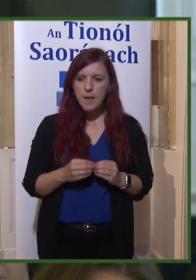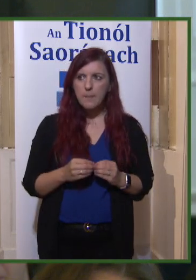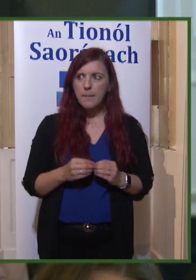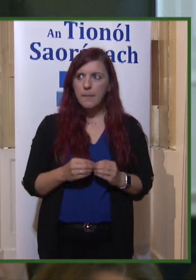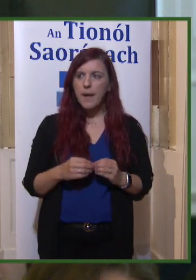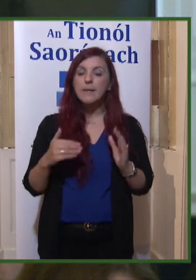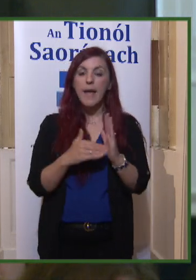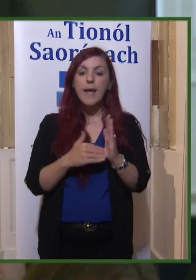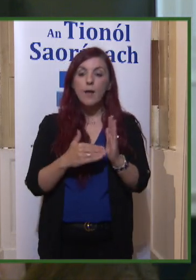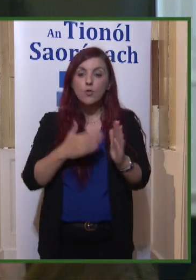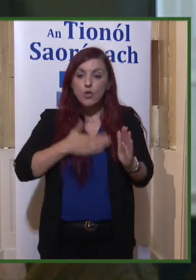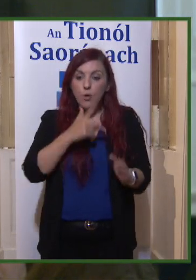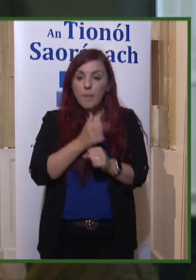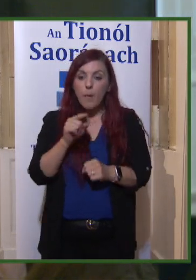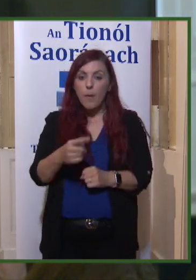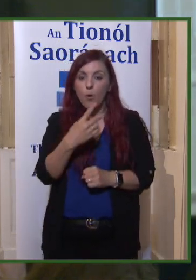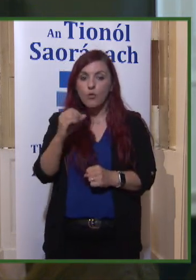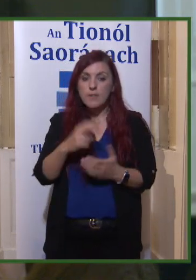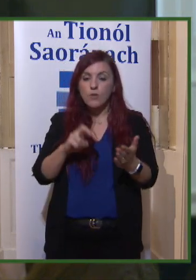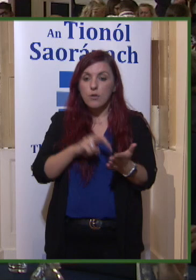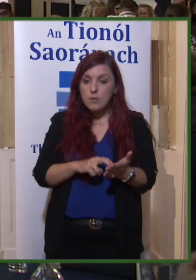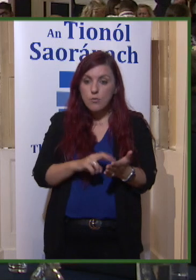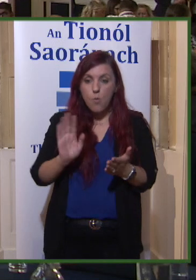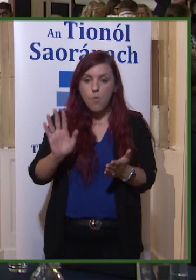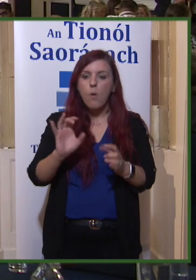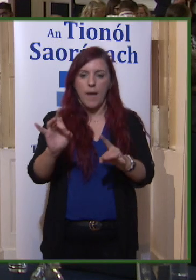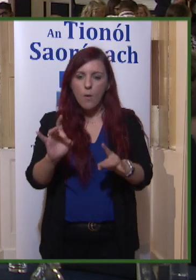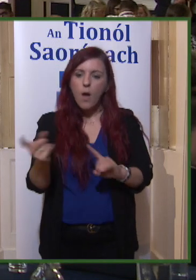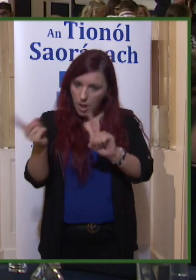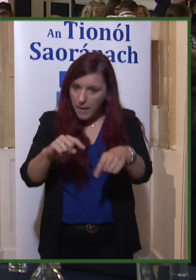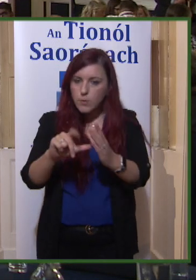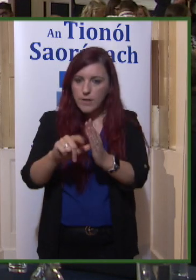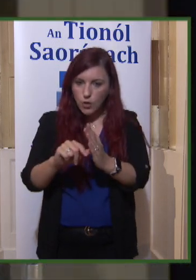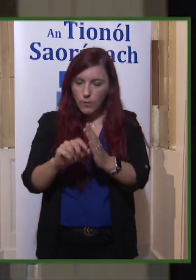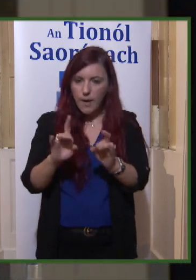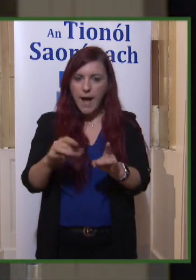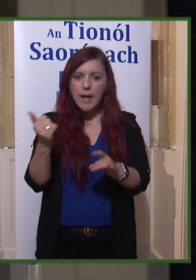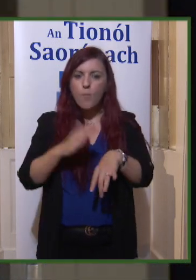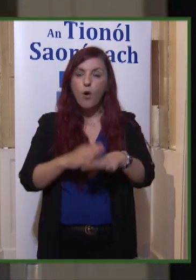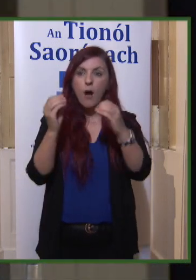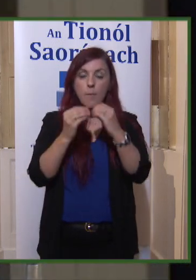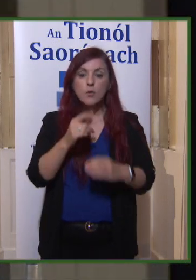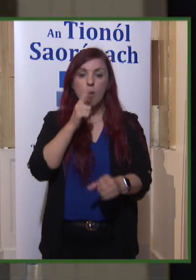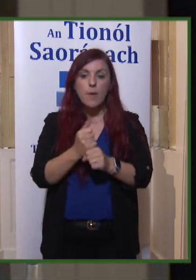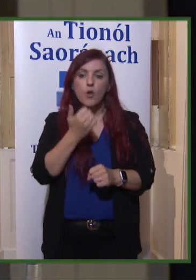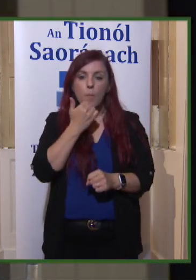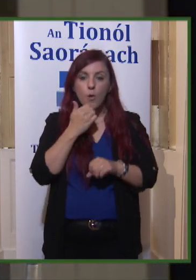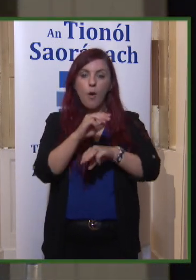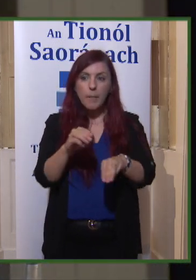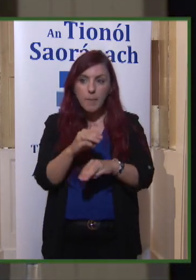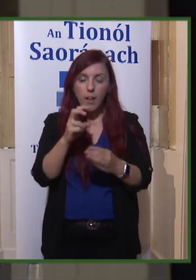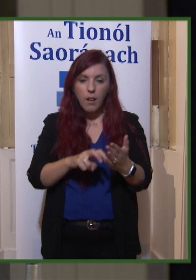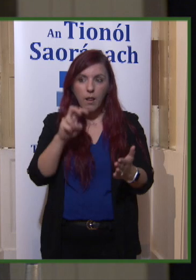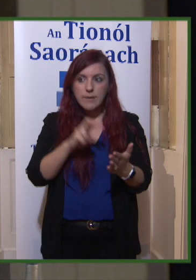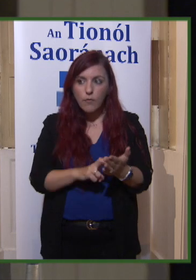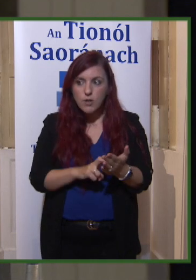point on the 100 declarations? No, not right now. Okay, thanks, Joe. But I will come back to you. Any more comments on that? The 100 declarations